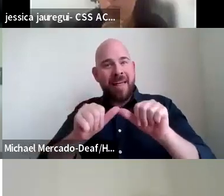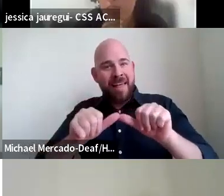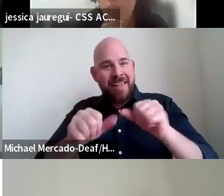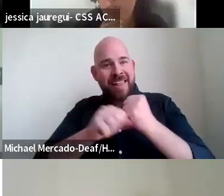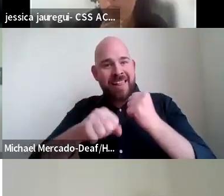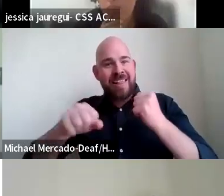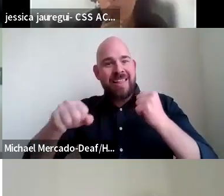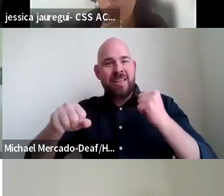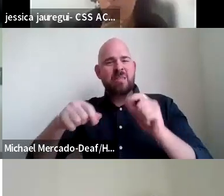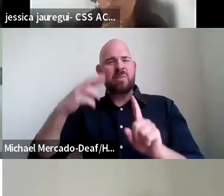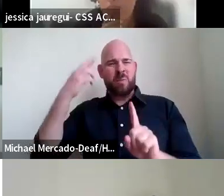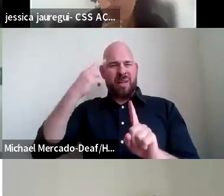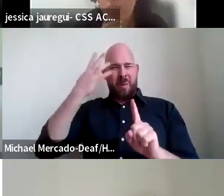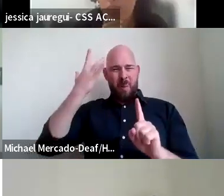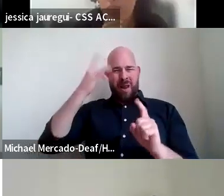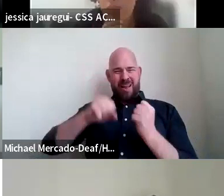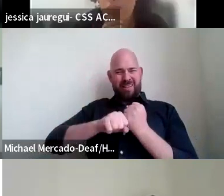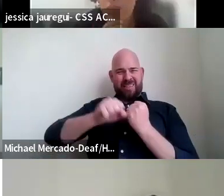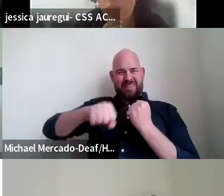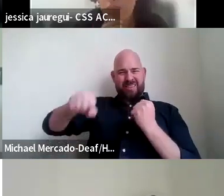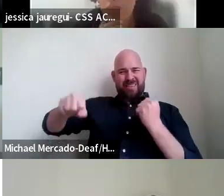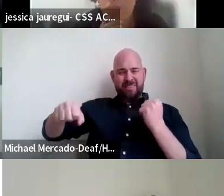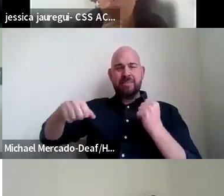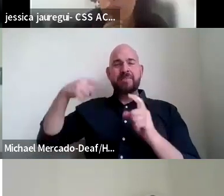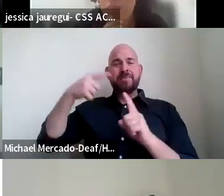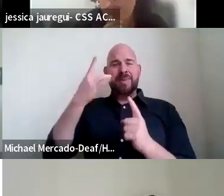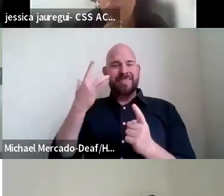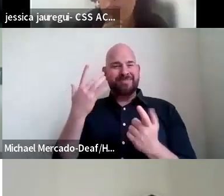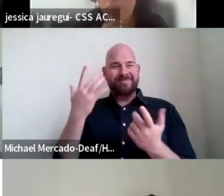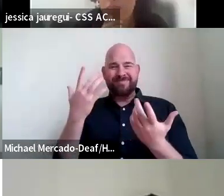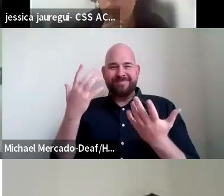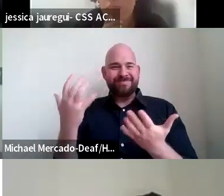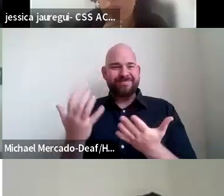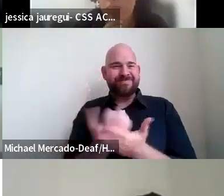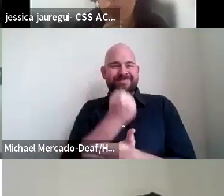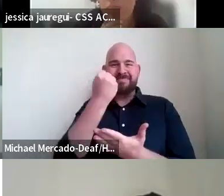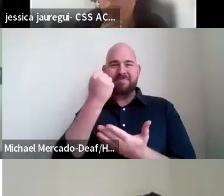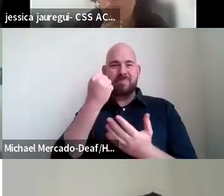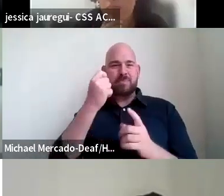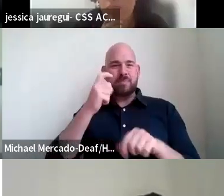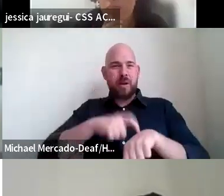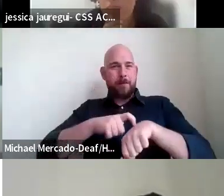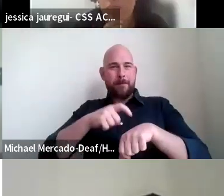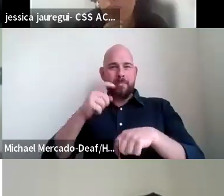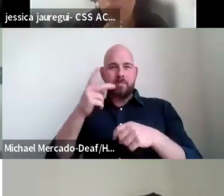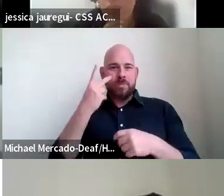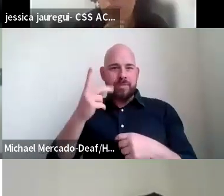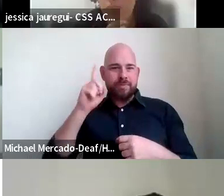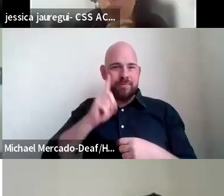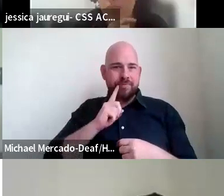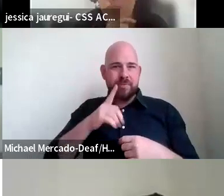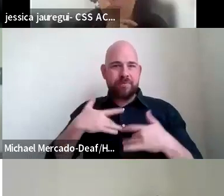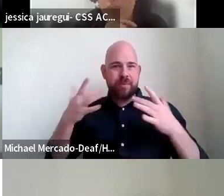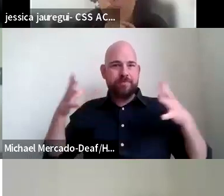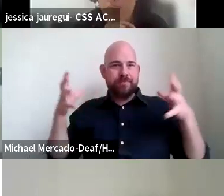on and just have an extended goodbye. And the reason behind why we just keep going and going and going is